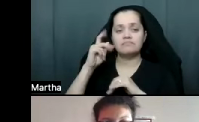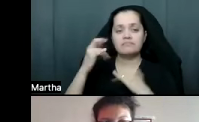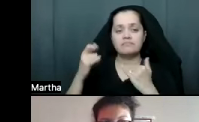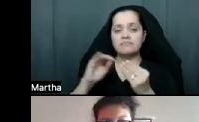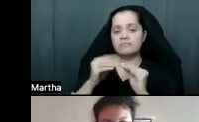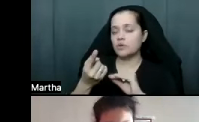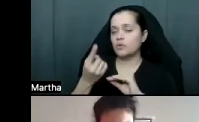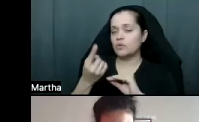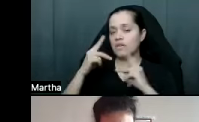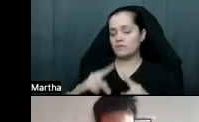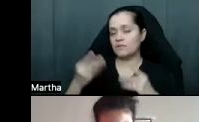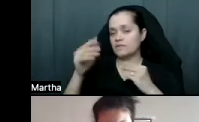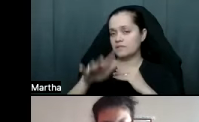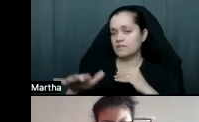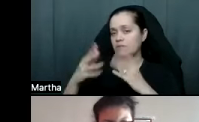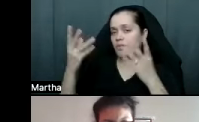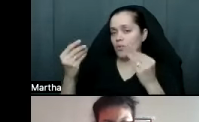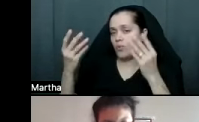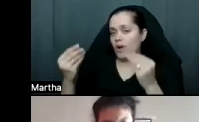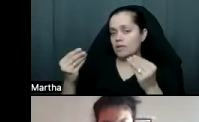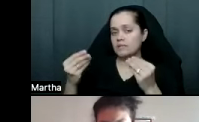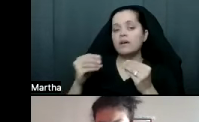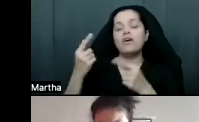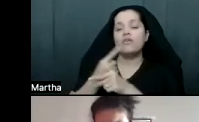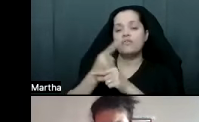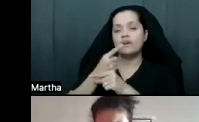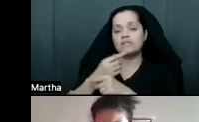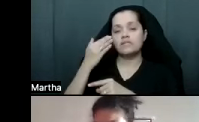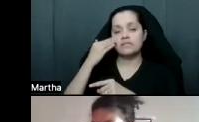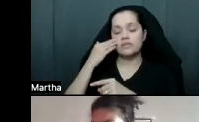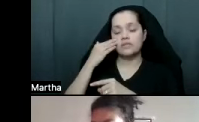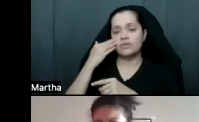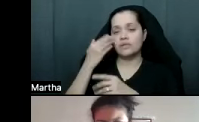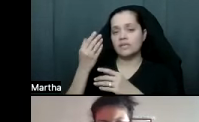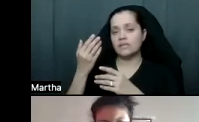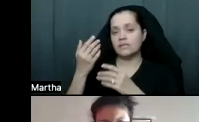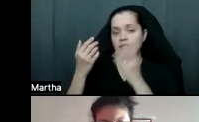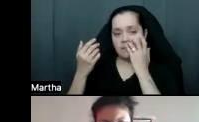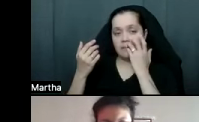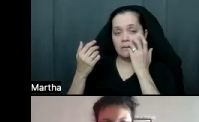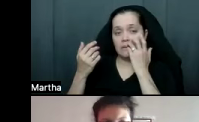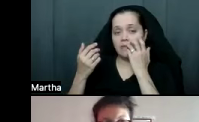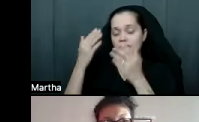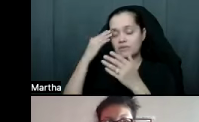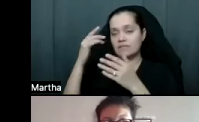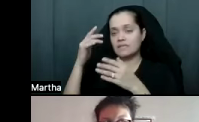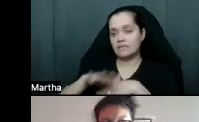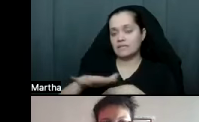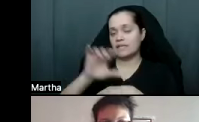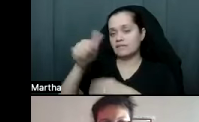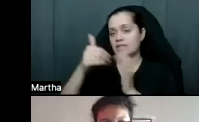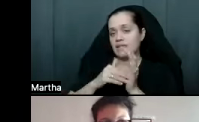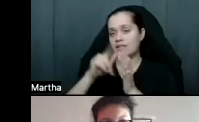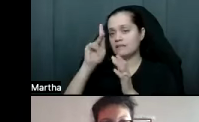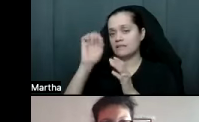one, the physical landscape is wet. Officially, it's known as the land of 10,000 lakes. Yes, that's on